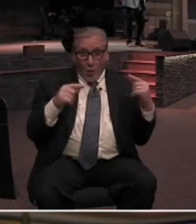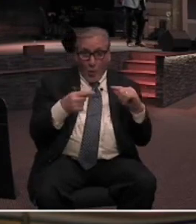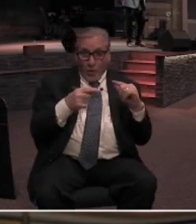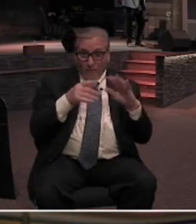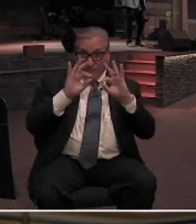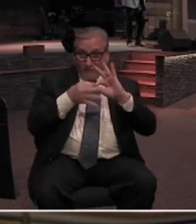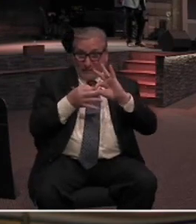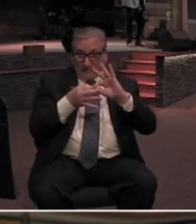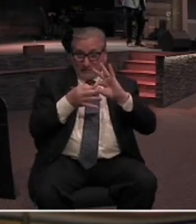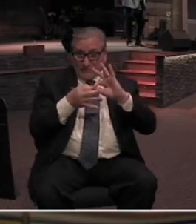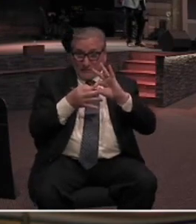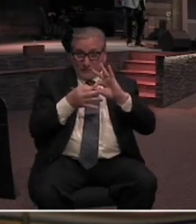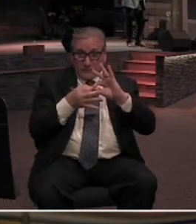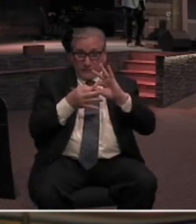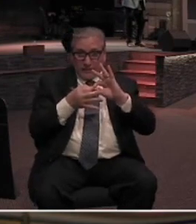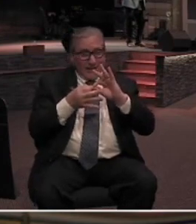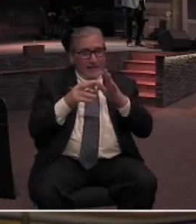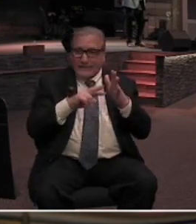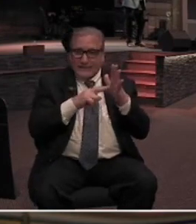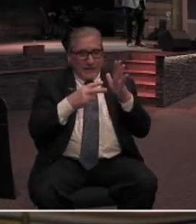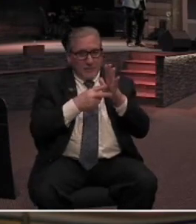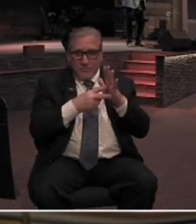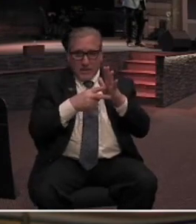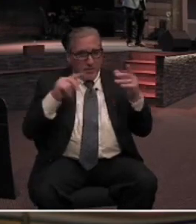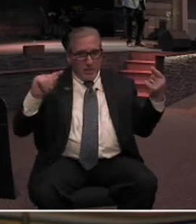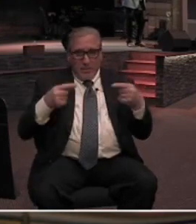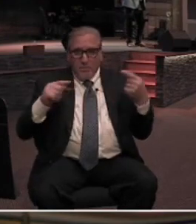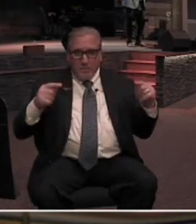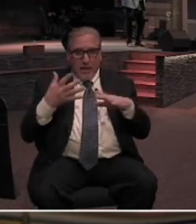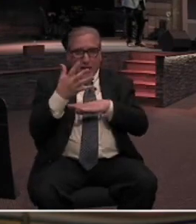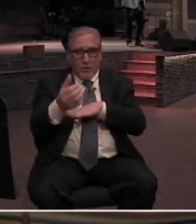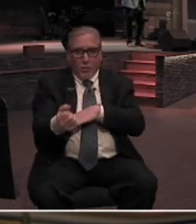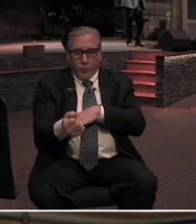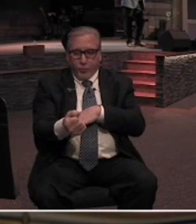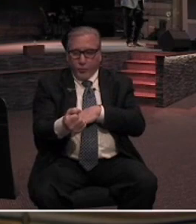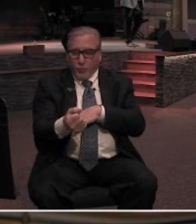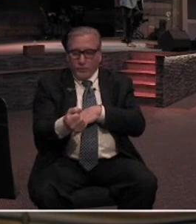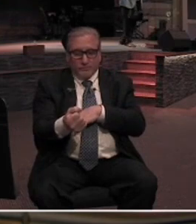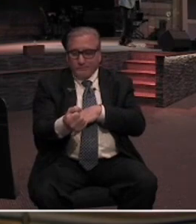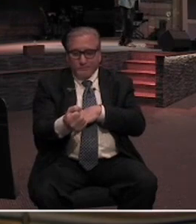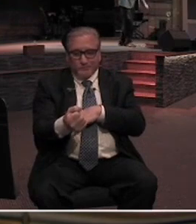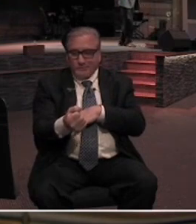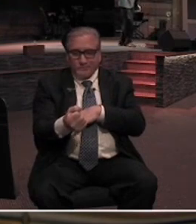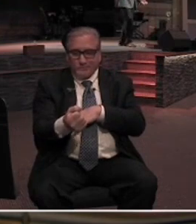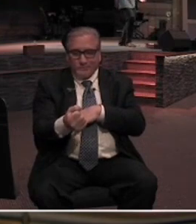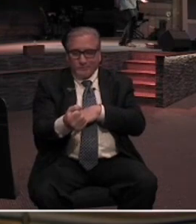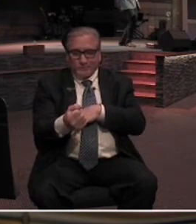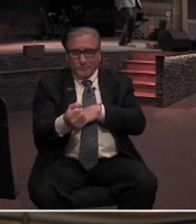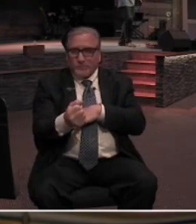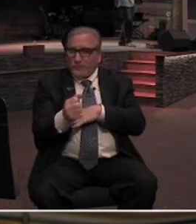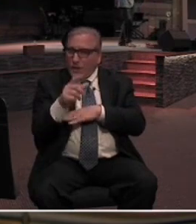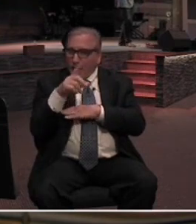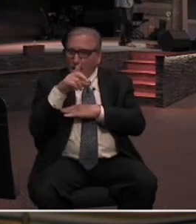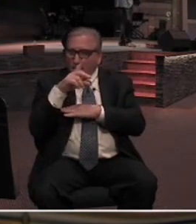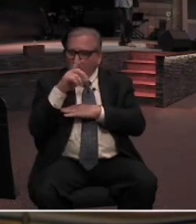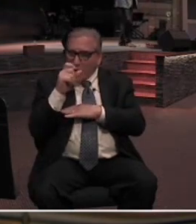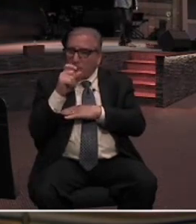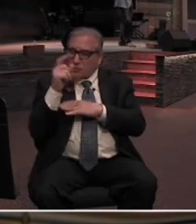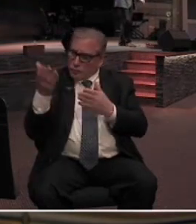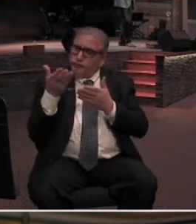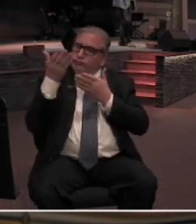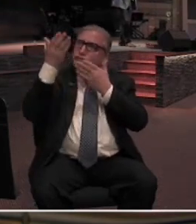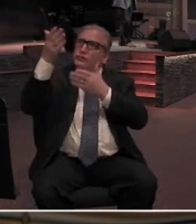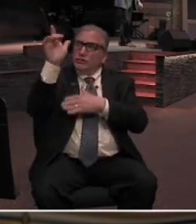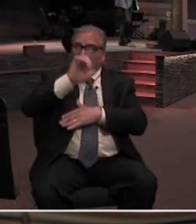does not mean the pain is all gone. Just because you took it to the Lord in